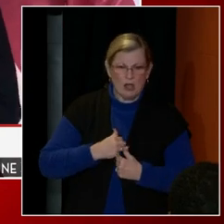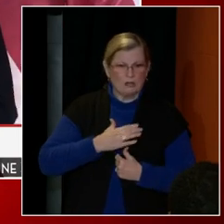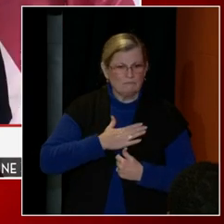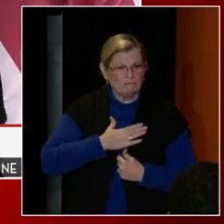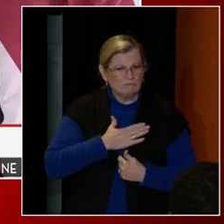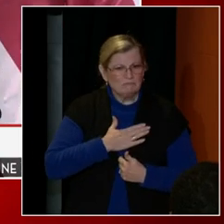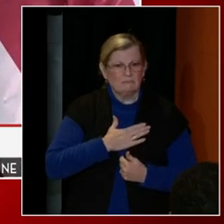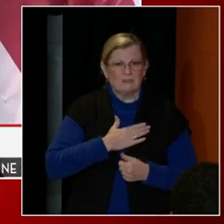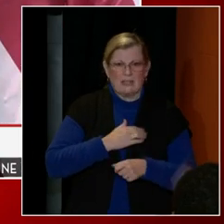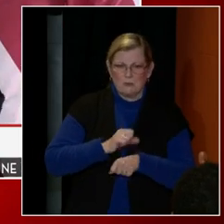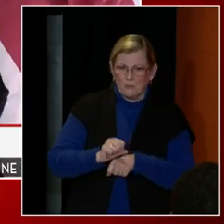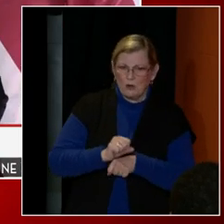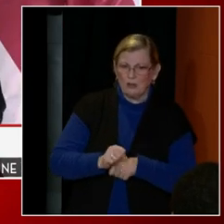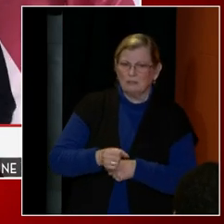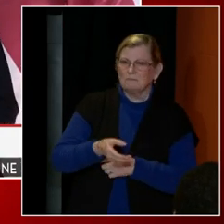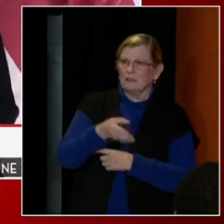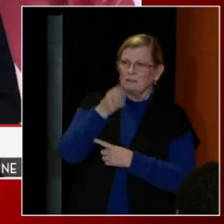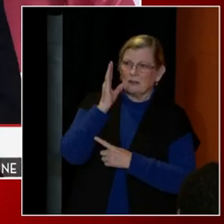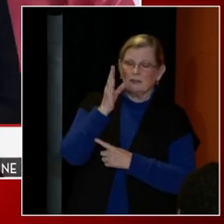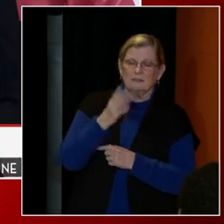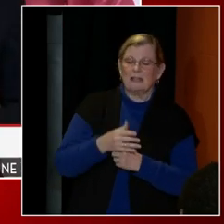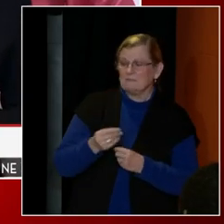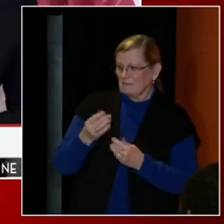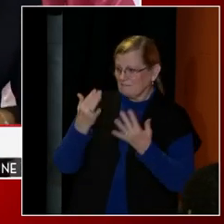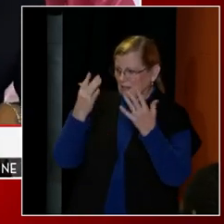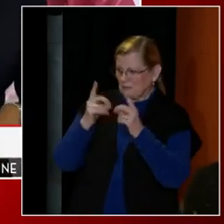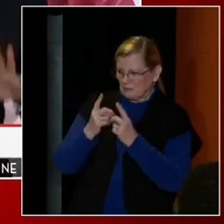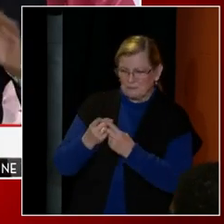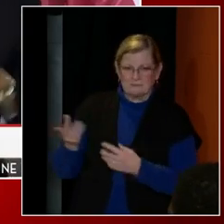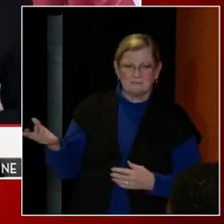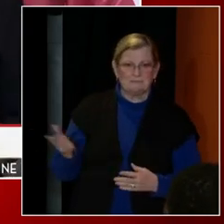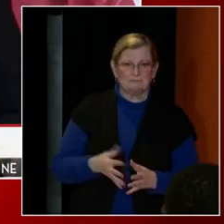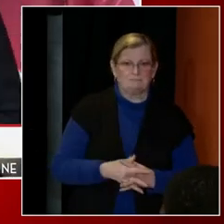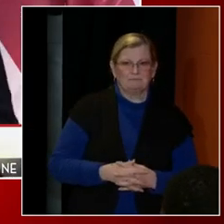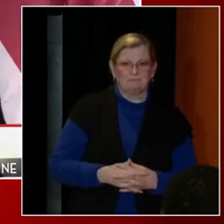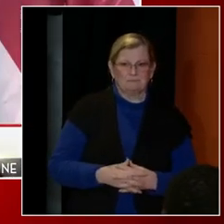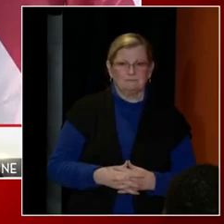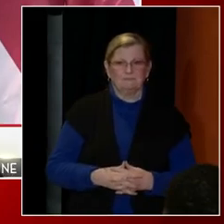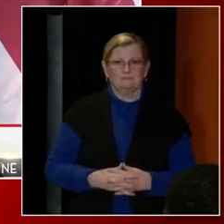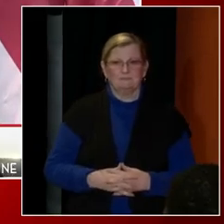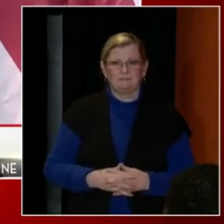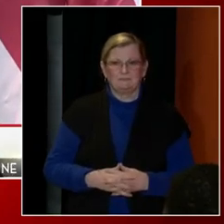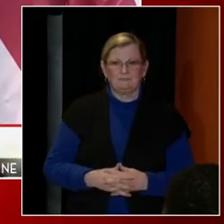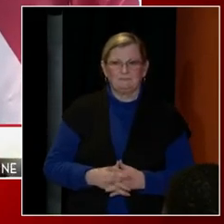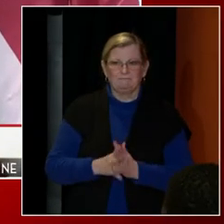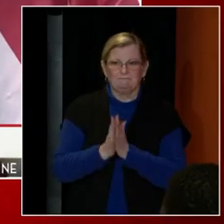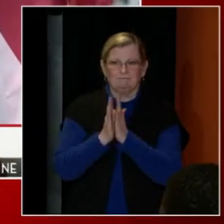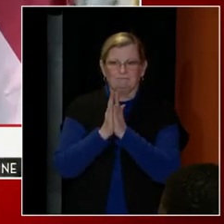has my God. Amen. So. All right, thank you. Thank you.